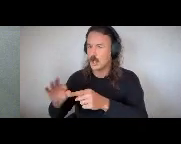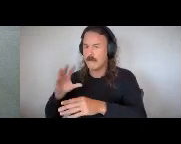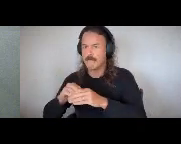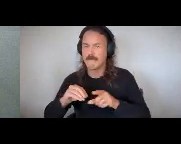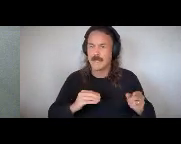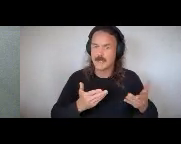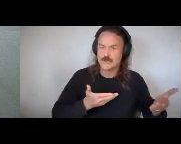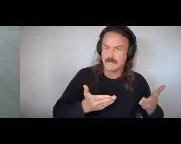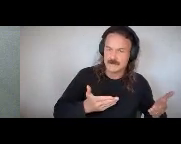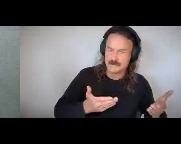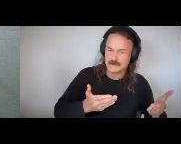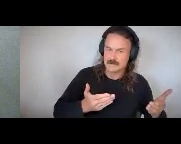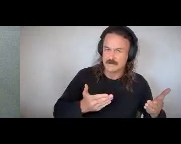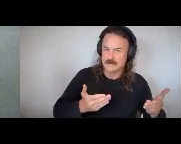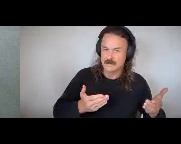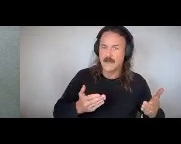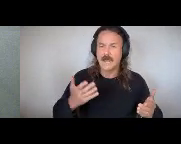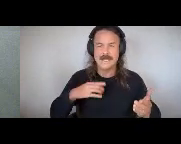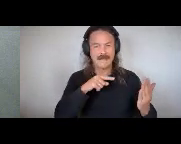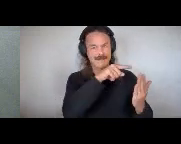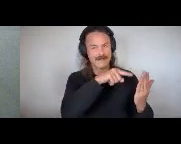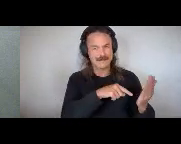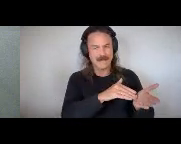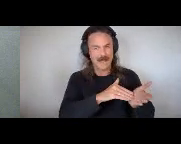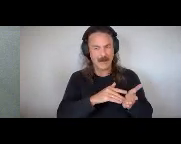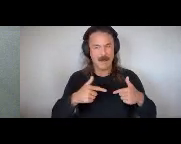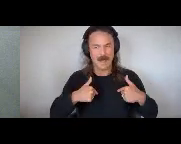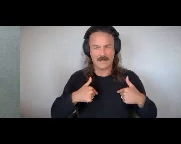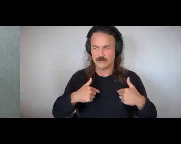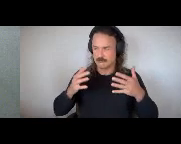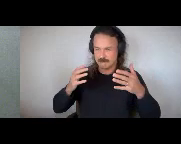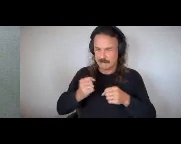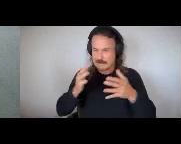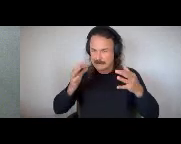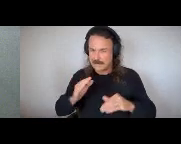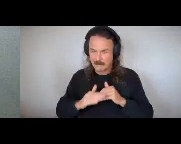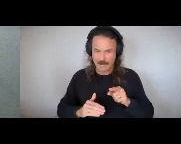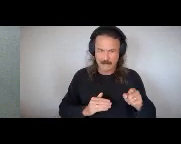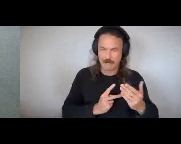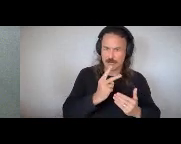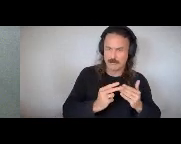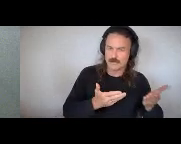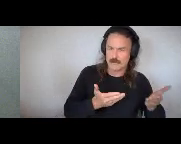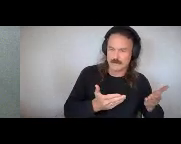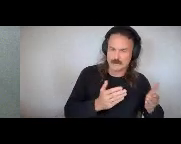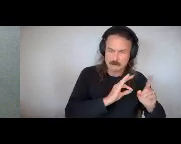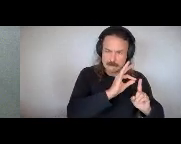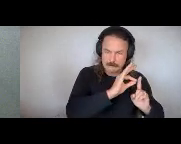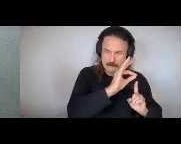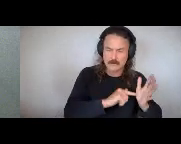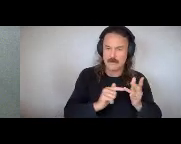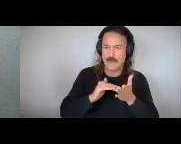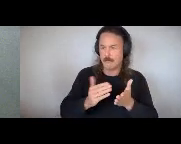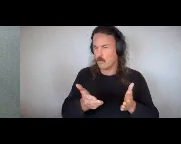index, to respond to that, to show a difference in the number. So that's also something we aim to achieve in the way in which we've designed